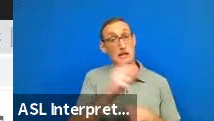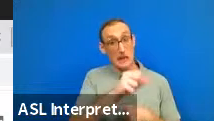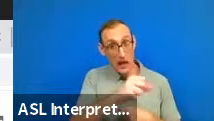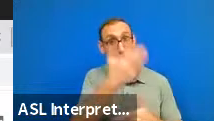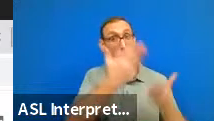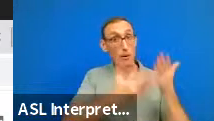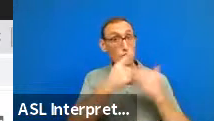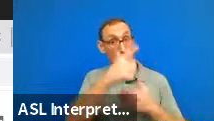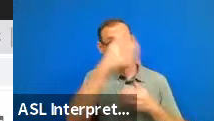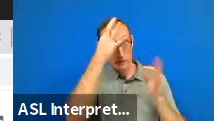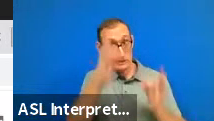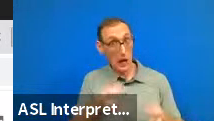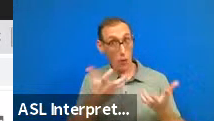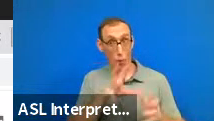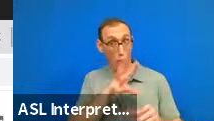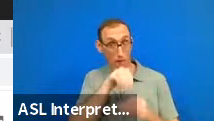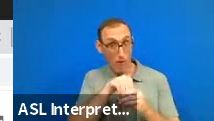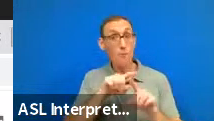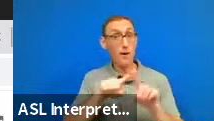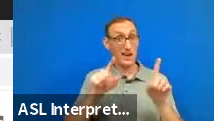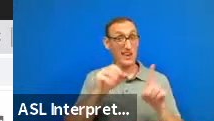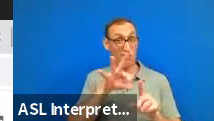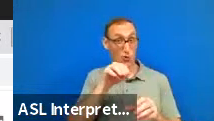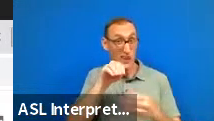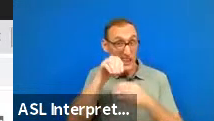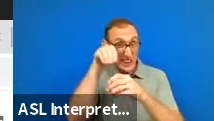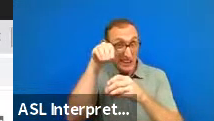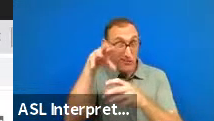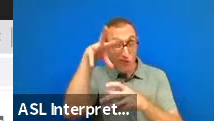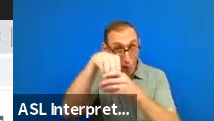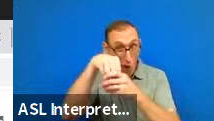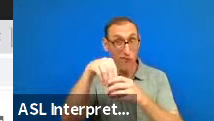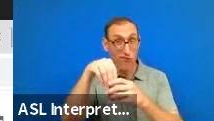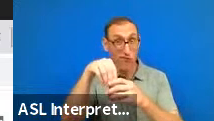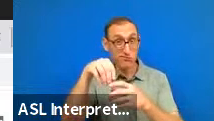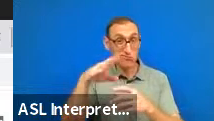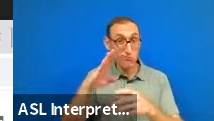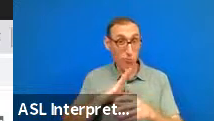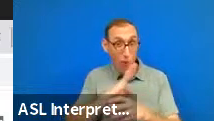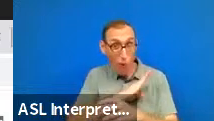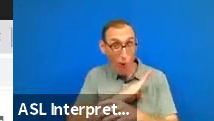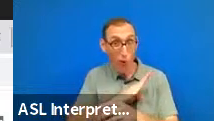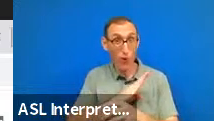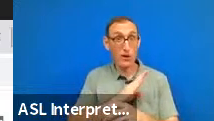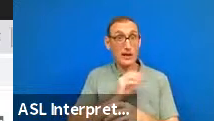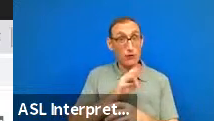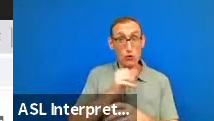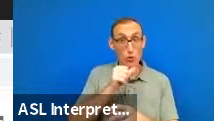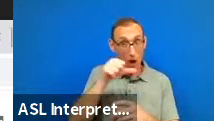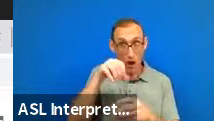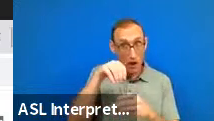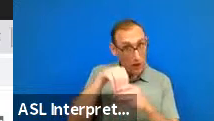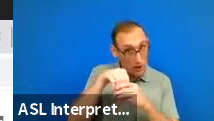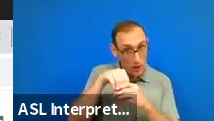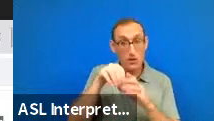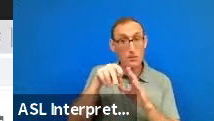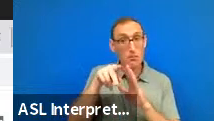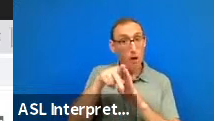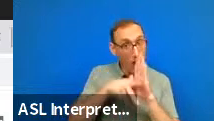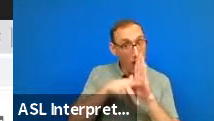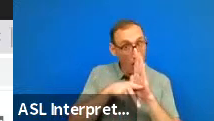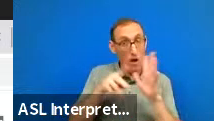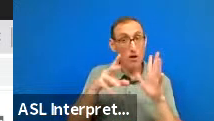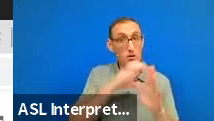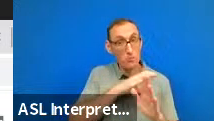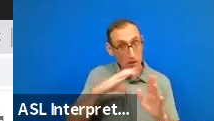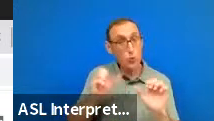board. If you go to policy and you're not on the policy committee, you can have input. Same thing with any other committee.